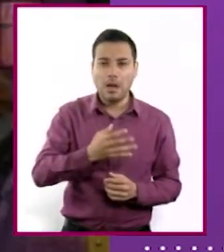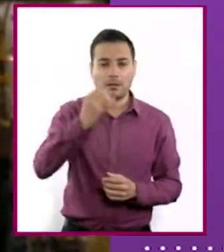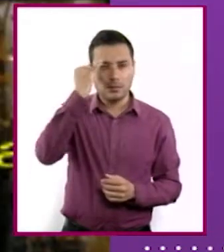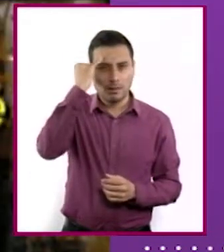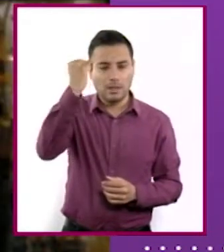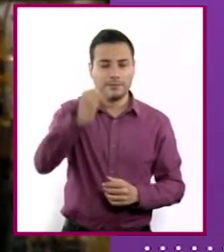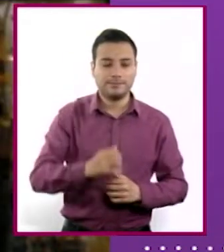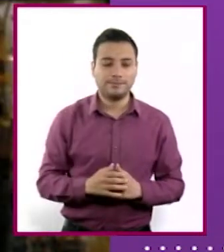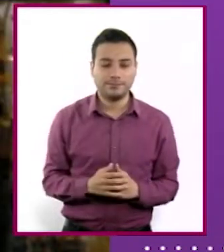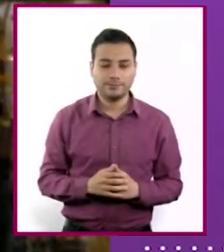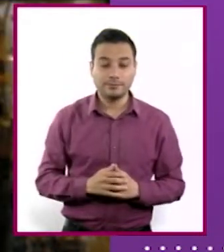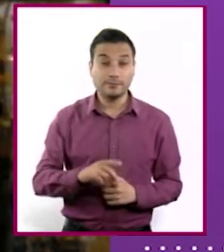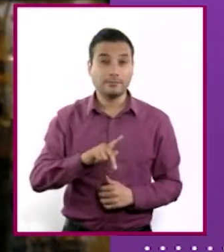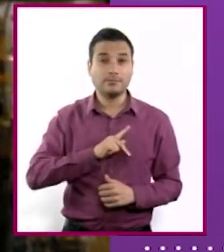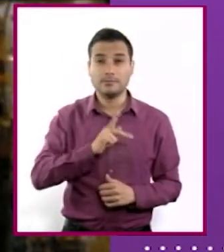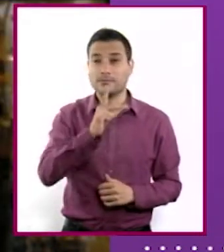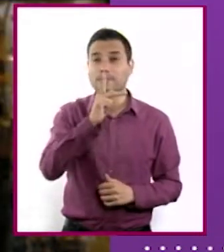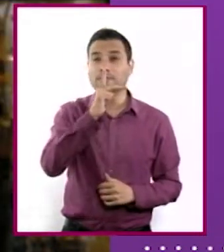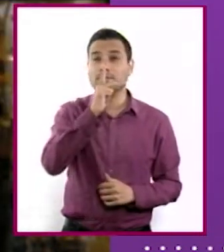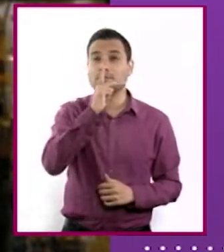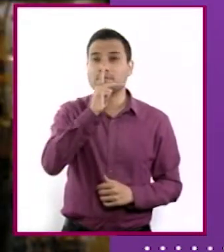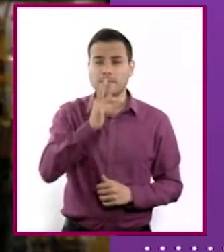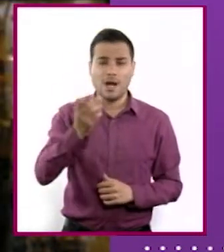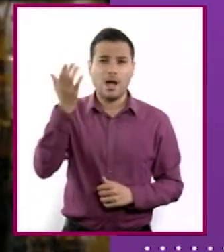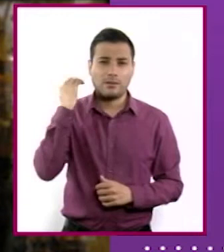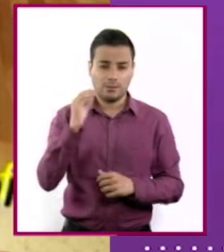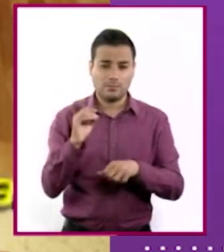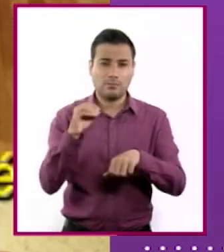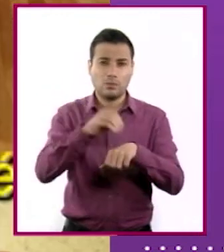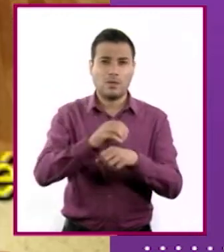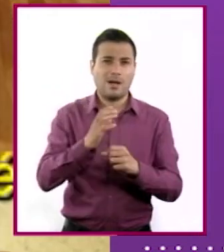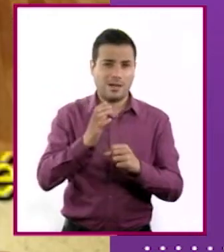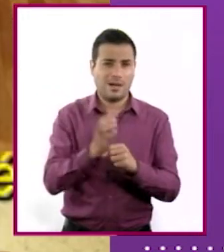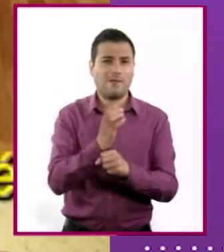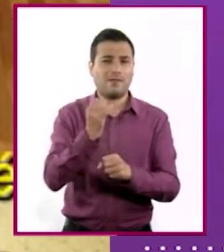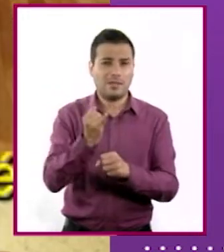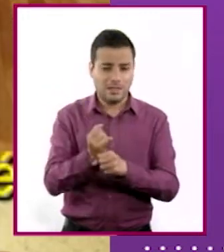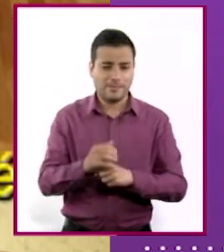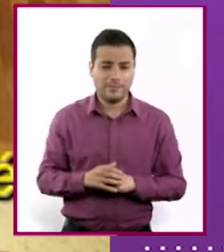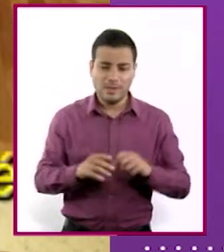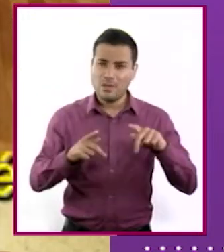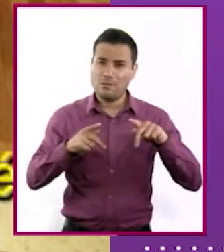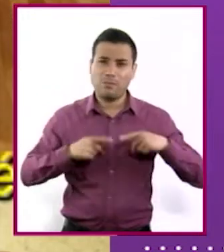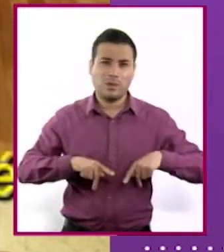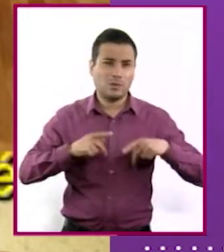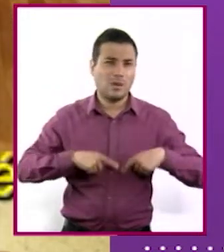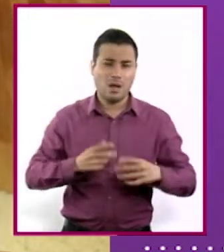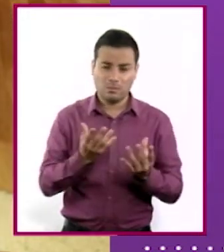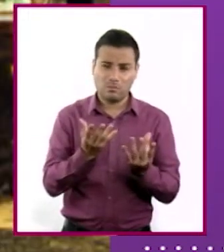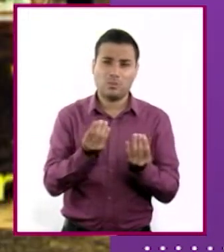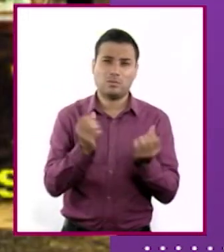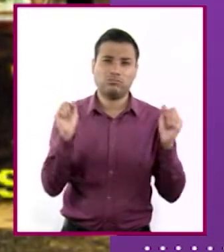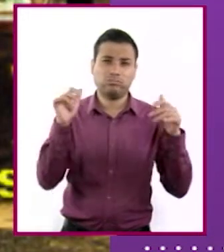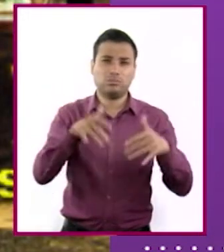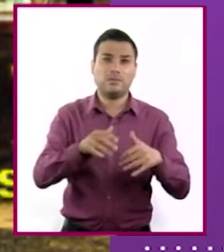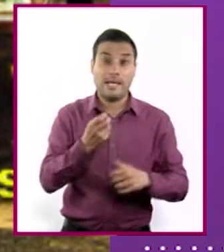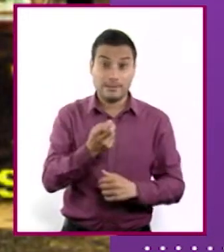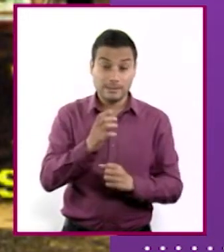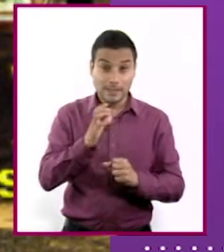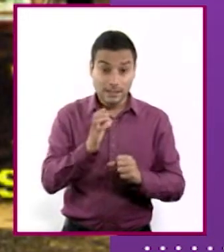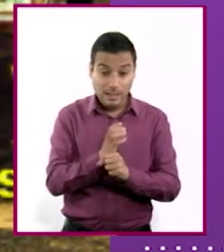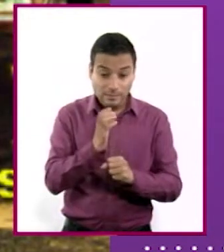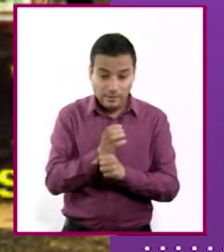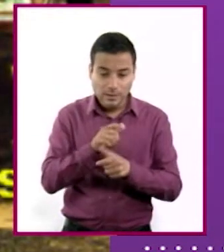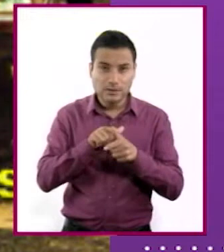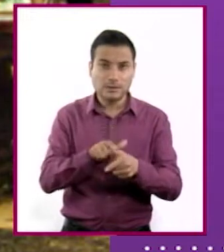idea. My father opened a cafe 12 years ago. A lot of people visited the cafe. The cafe existed